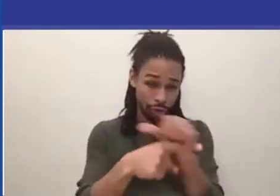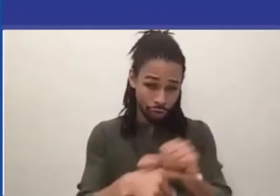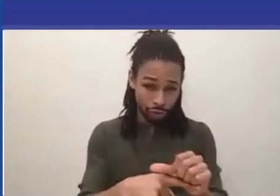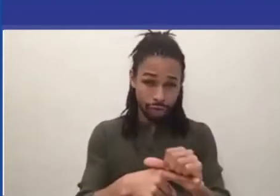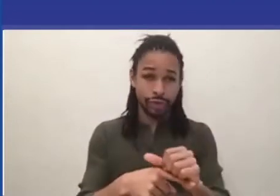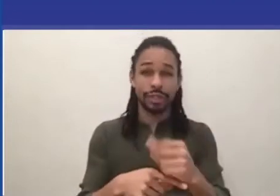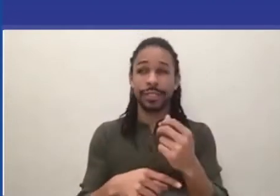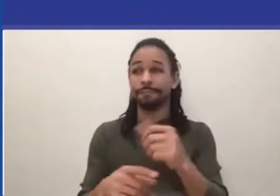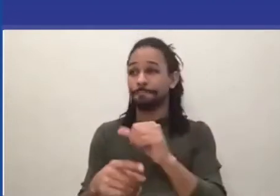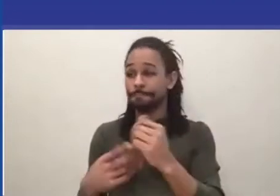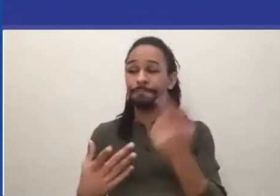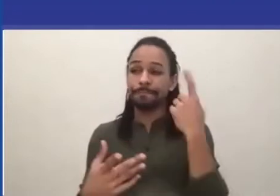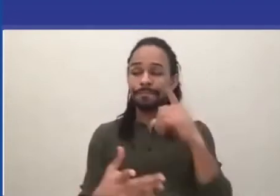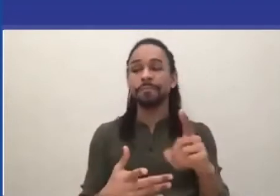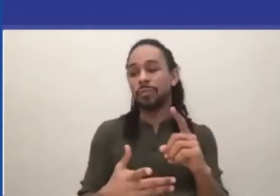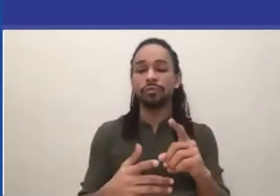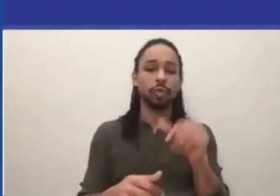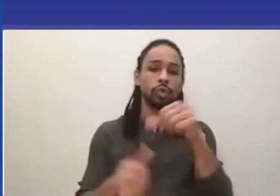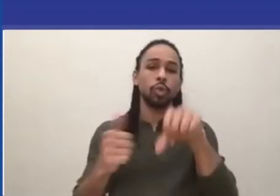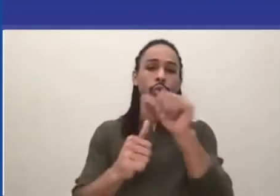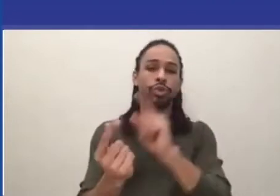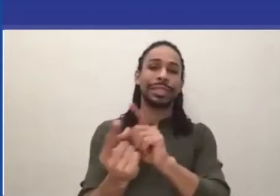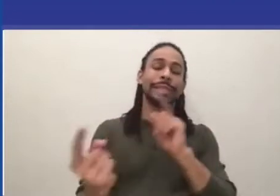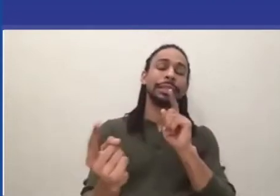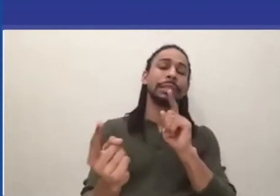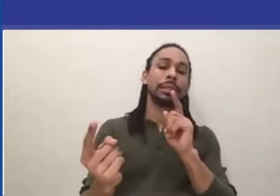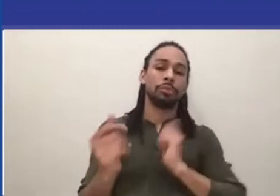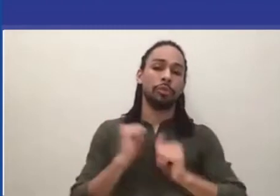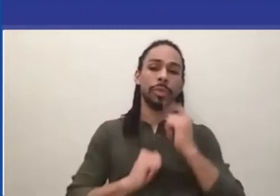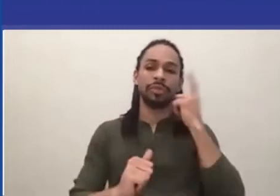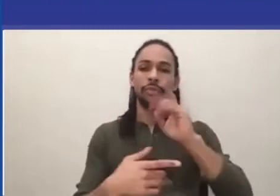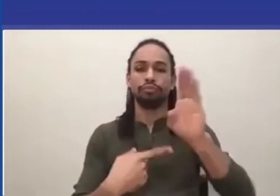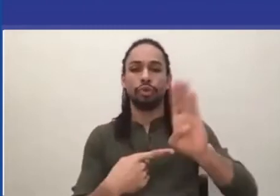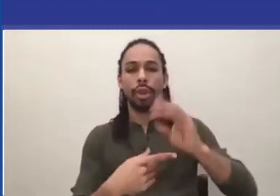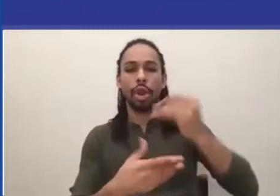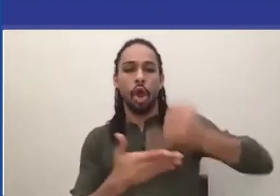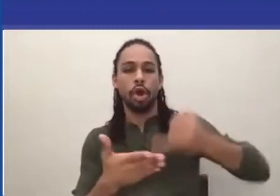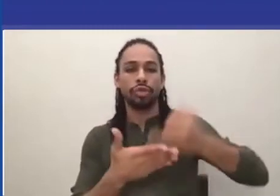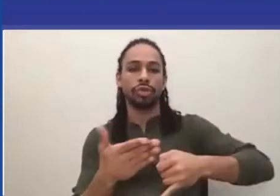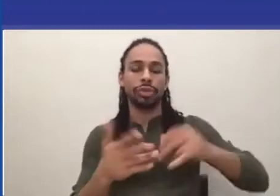socially distanced performance for the Brooklyn Arts Council in the middle of